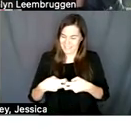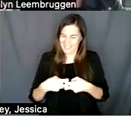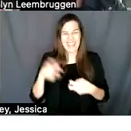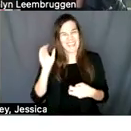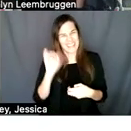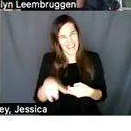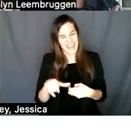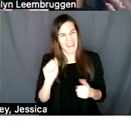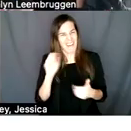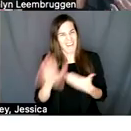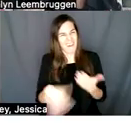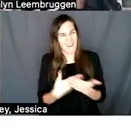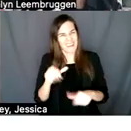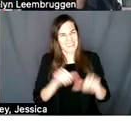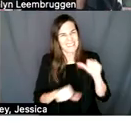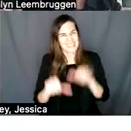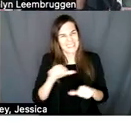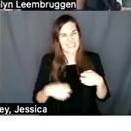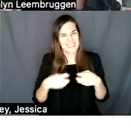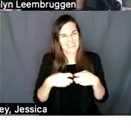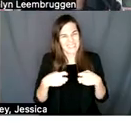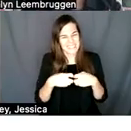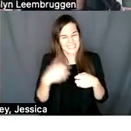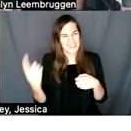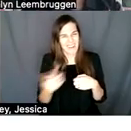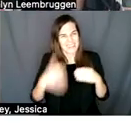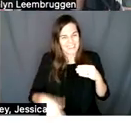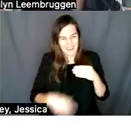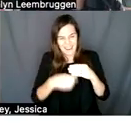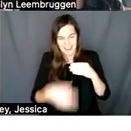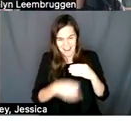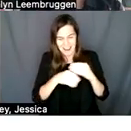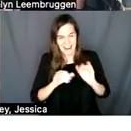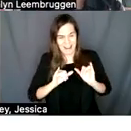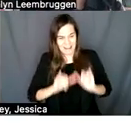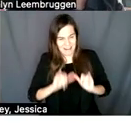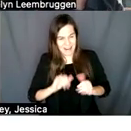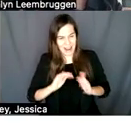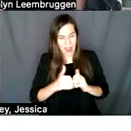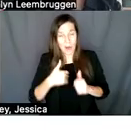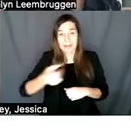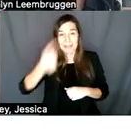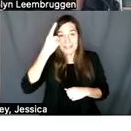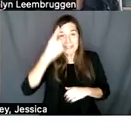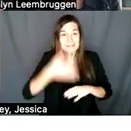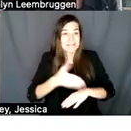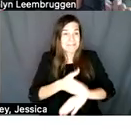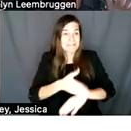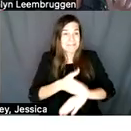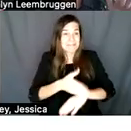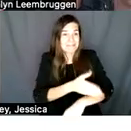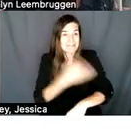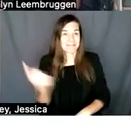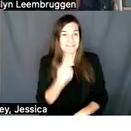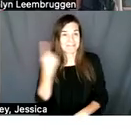all science, physics keeps building on itself. And the way that we understand things gets better and better all the time.